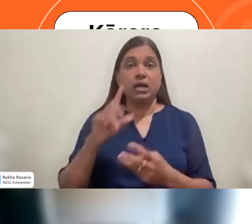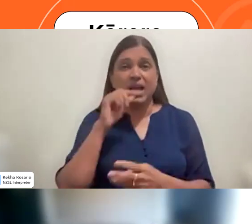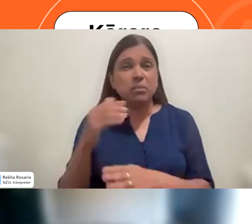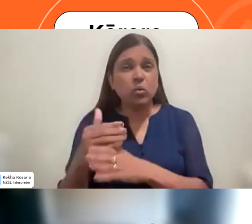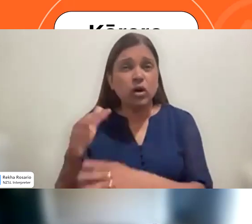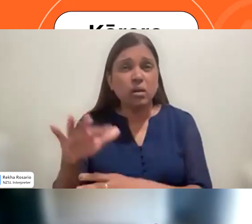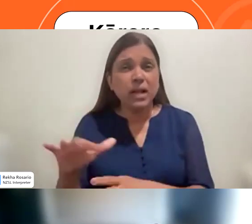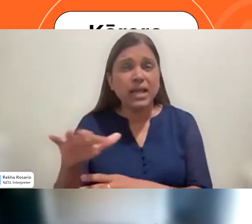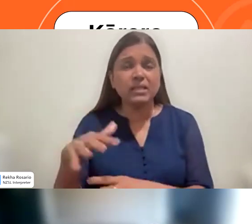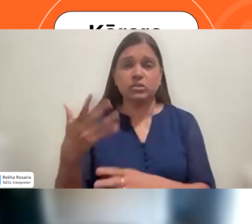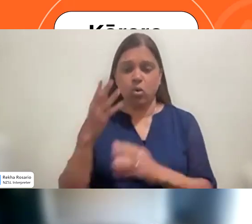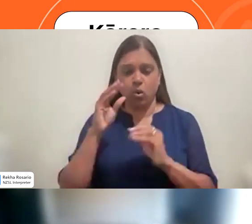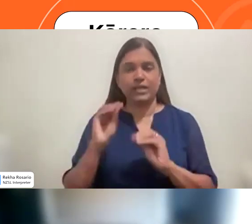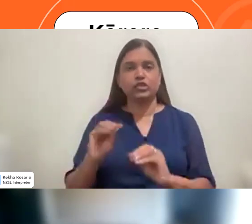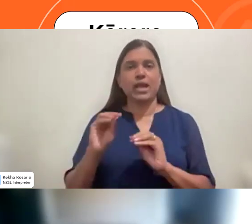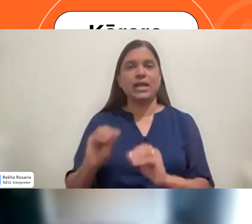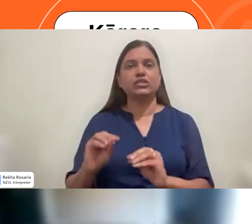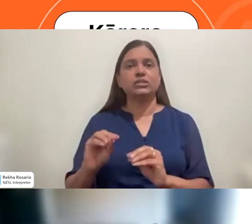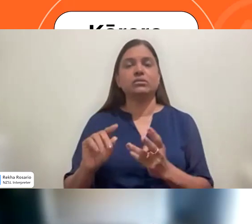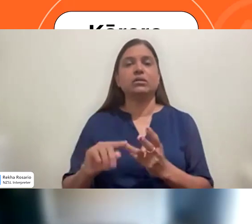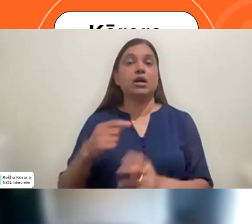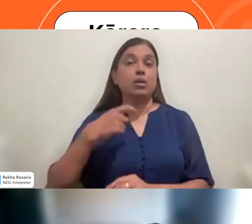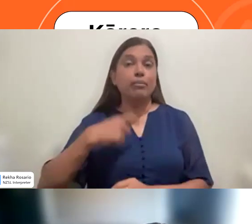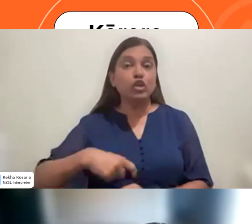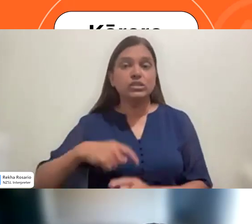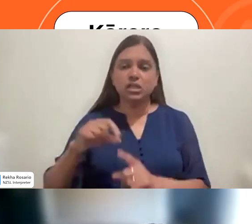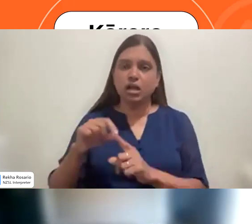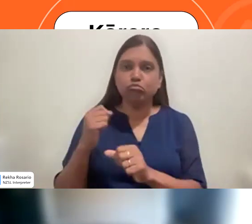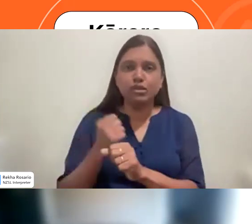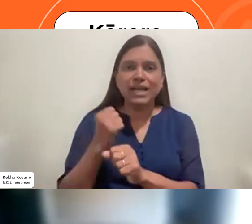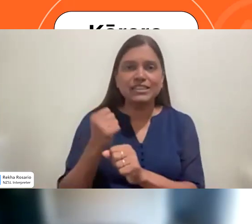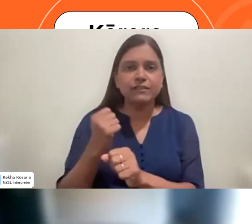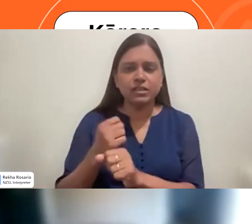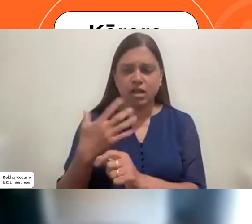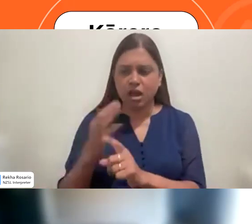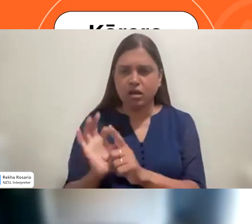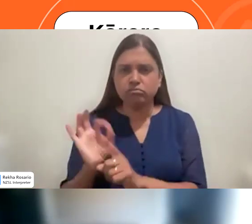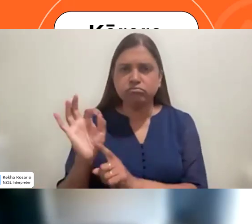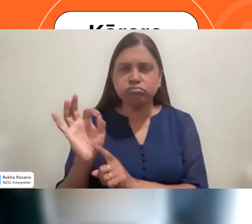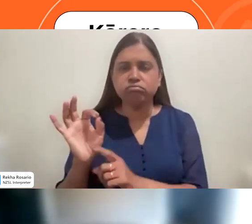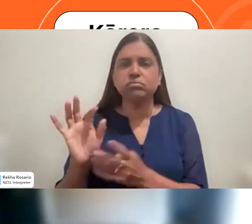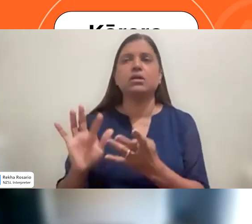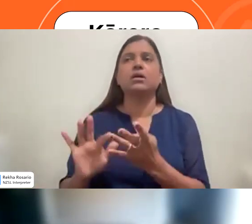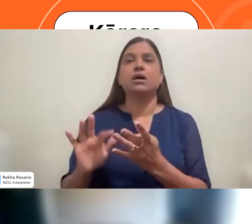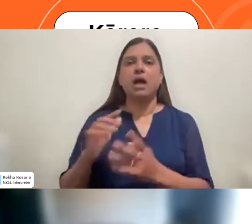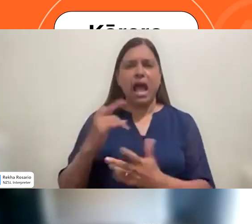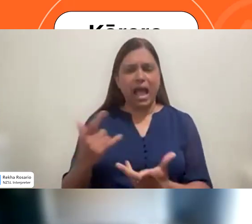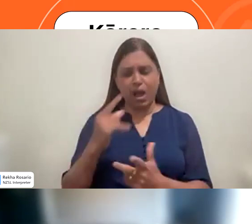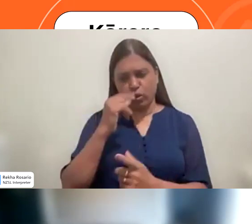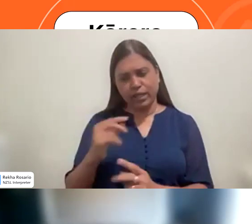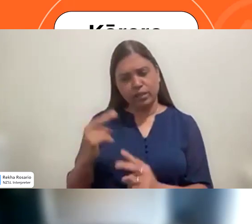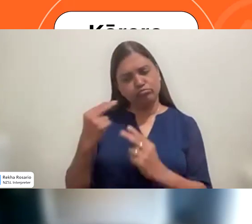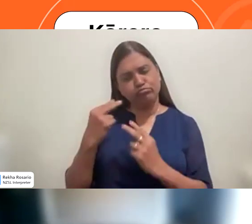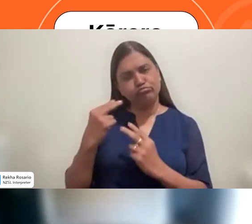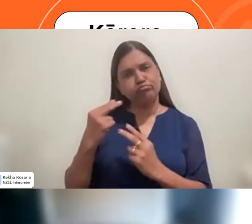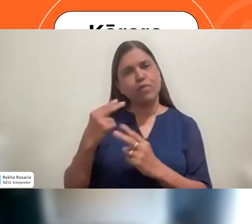on using it for kind of personal productivity and like monitoring health and well-being, and then